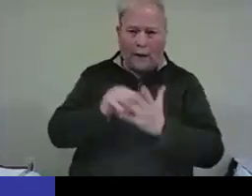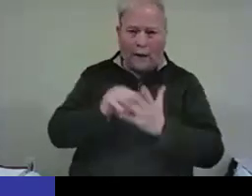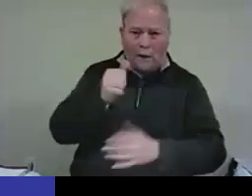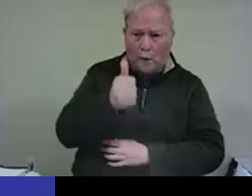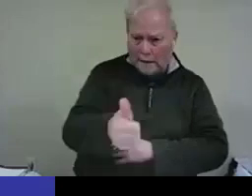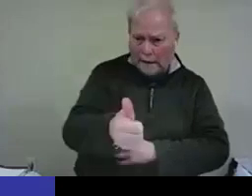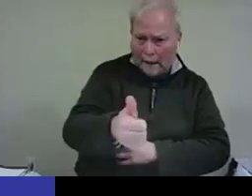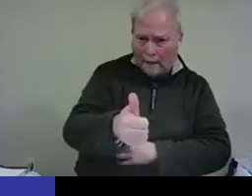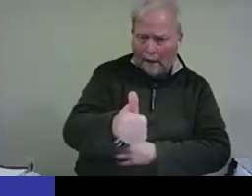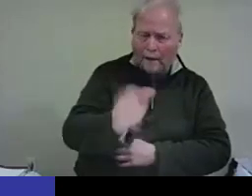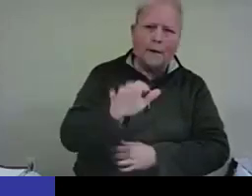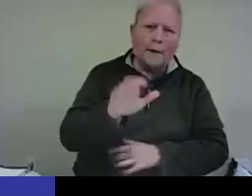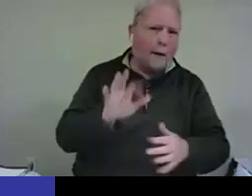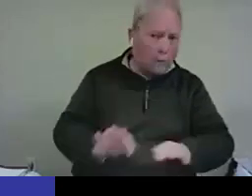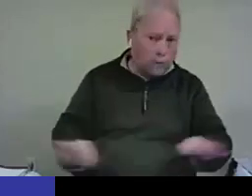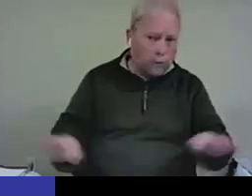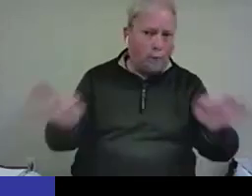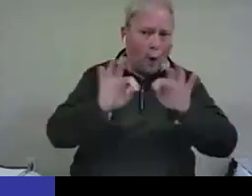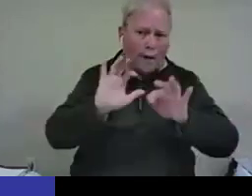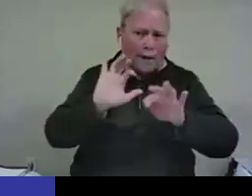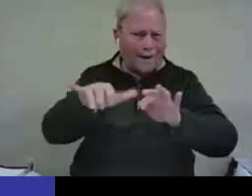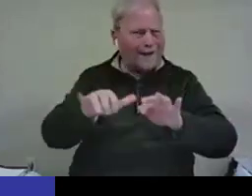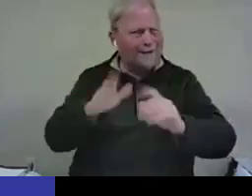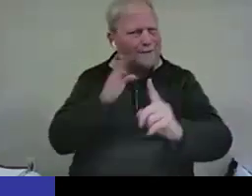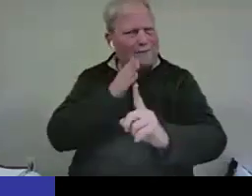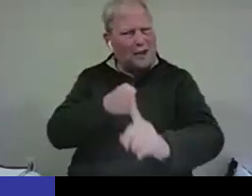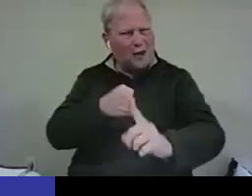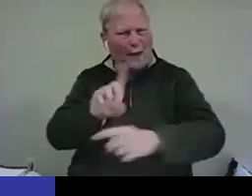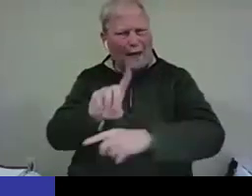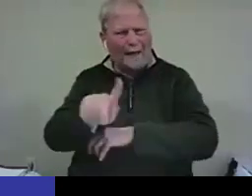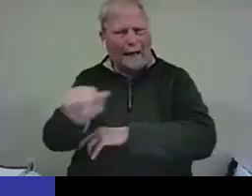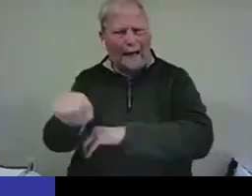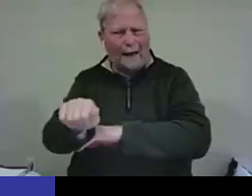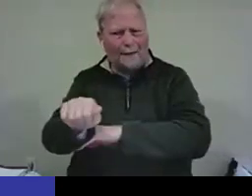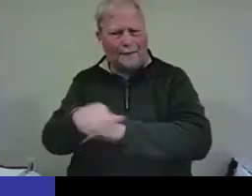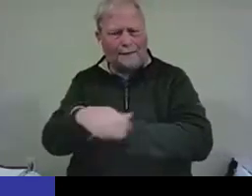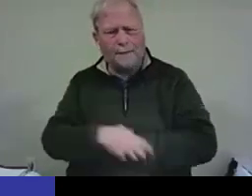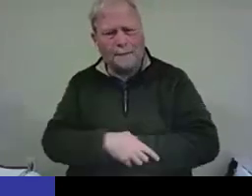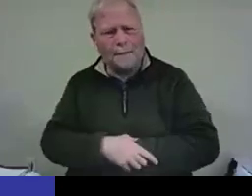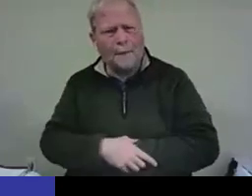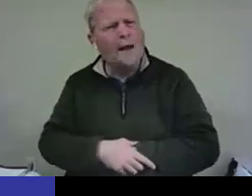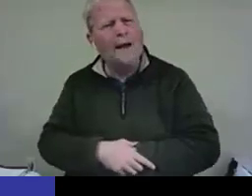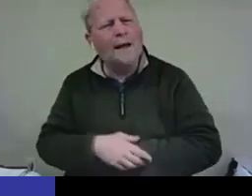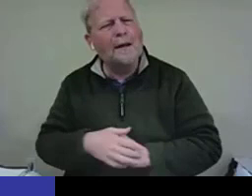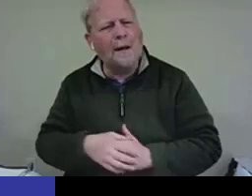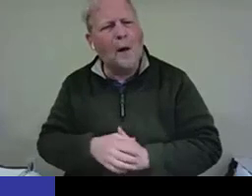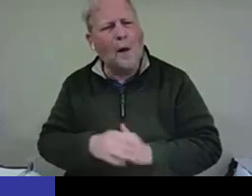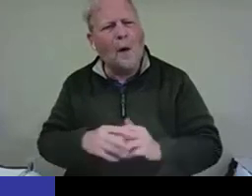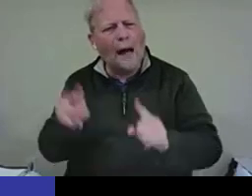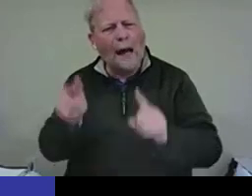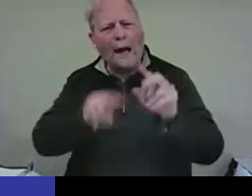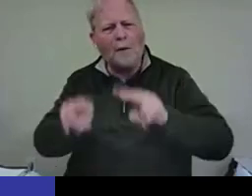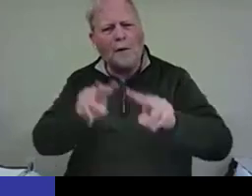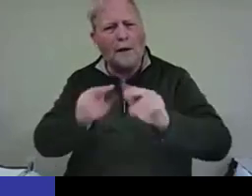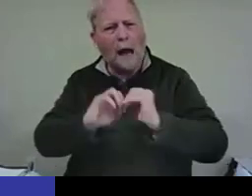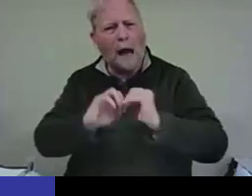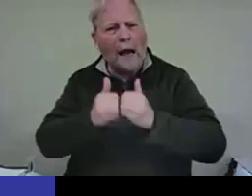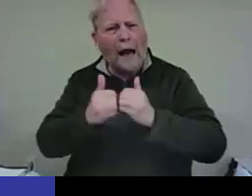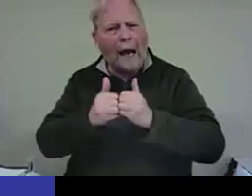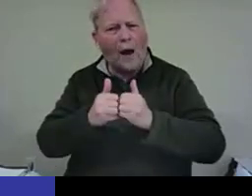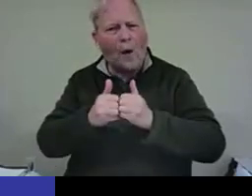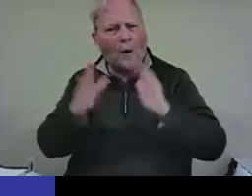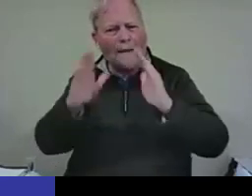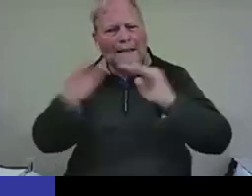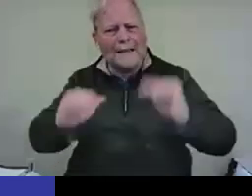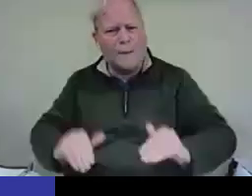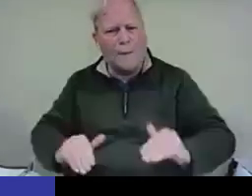direct data you have. So what makes observations systematic is that it needs